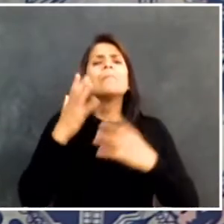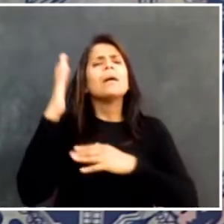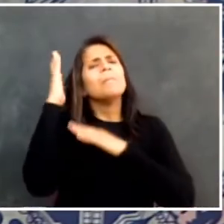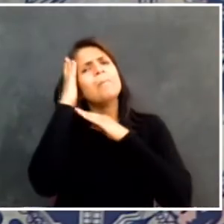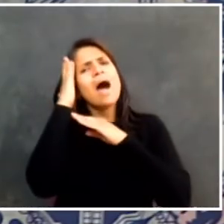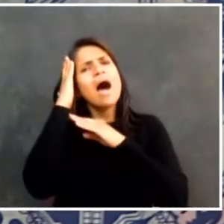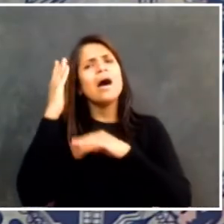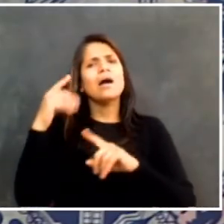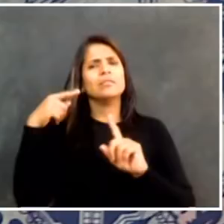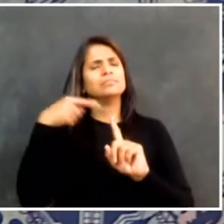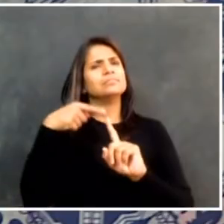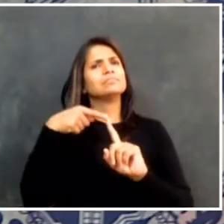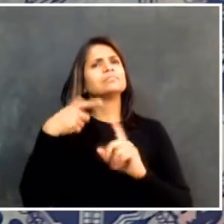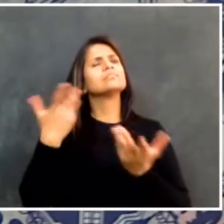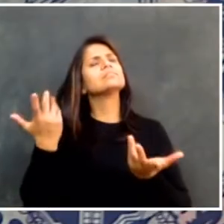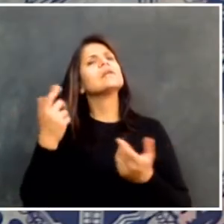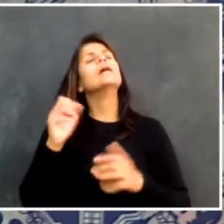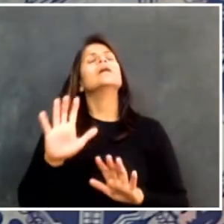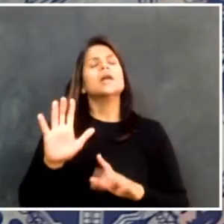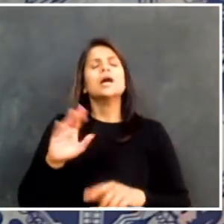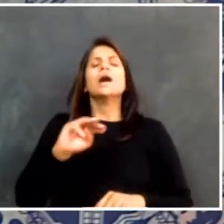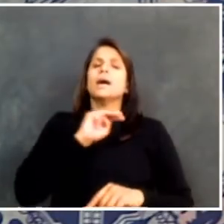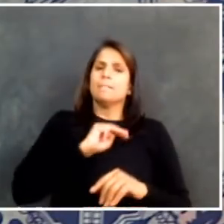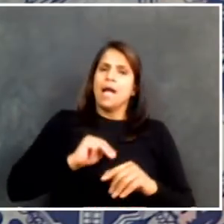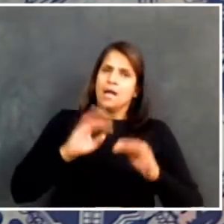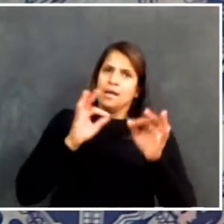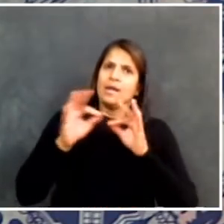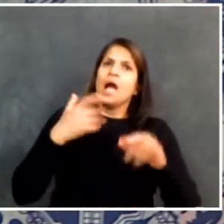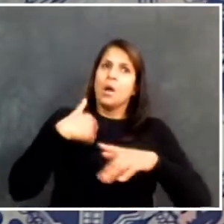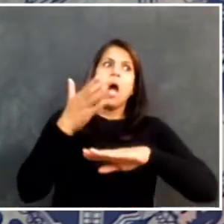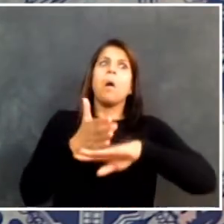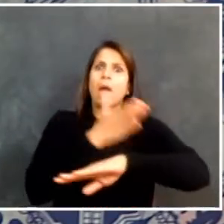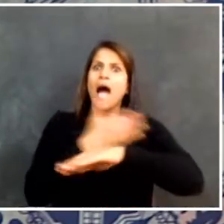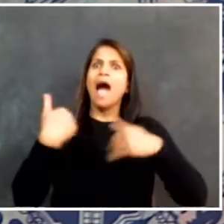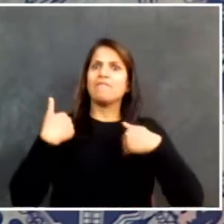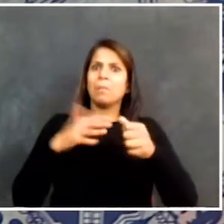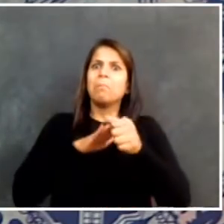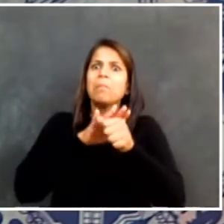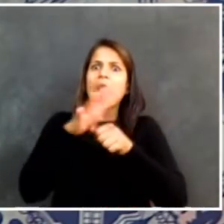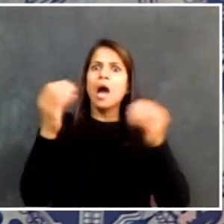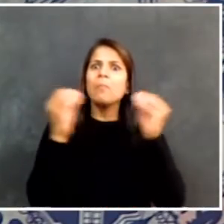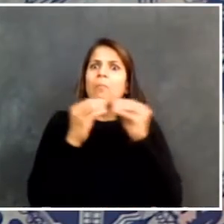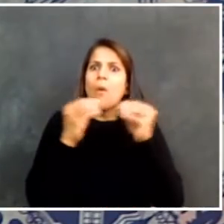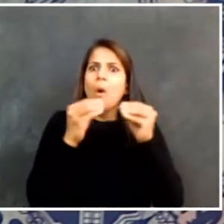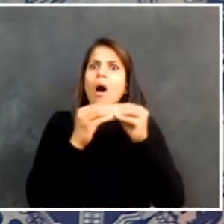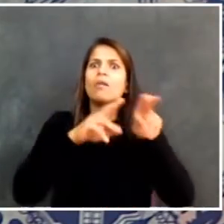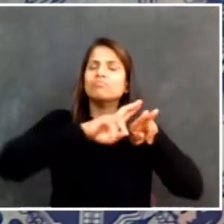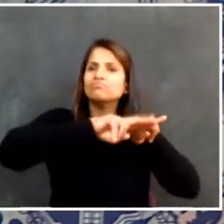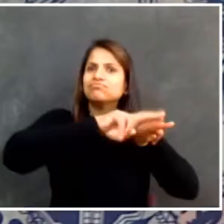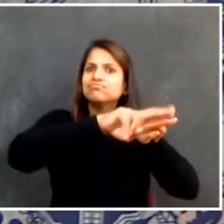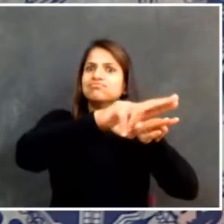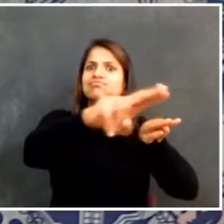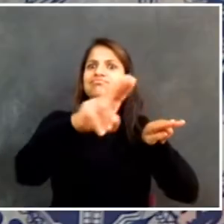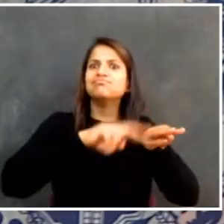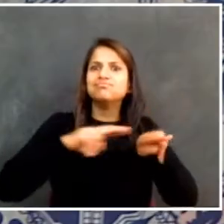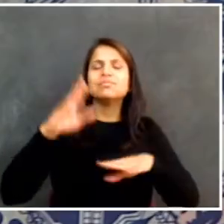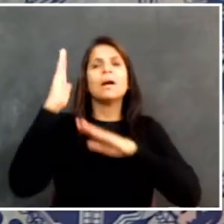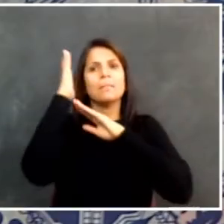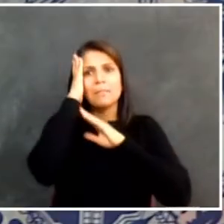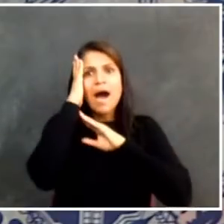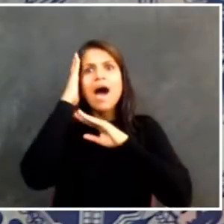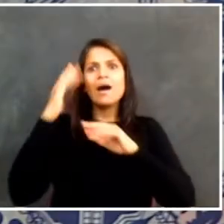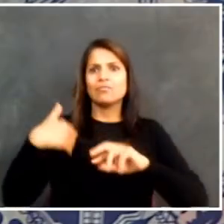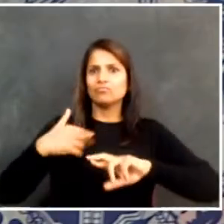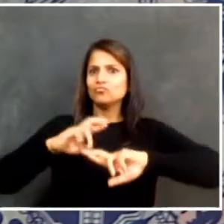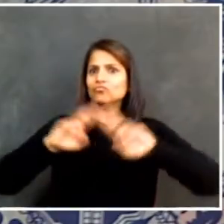for opening new facilities. But we have a strong reserve structure because we know we may need those